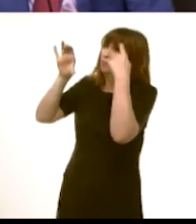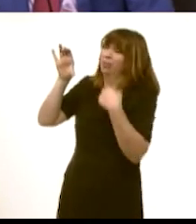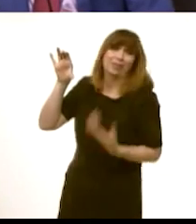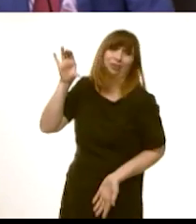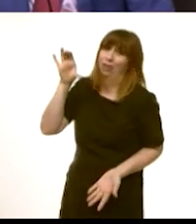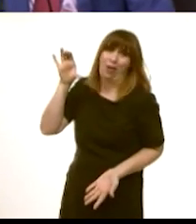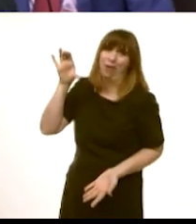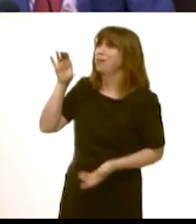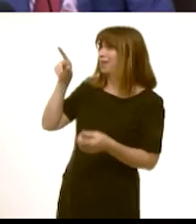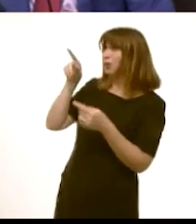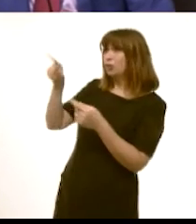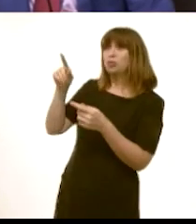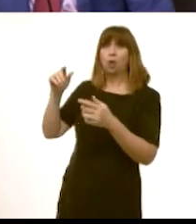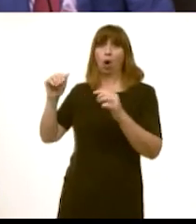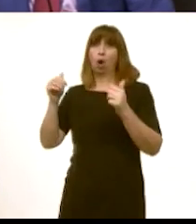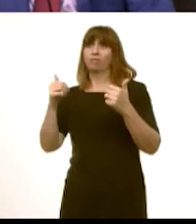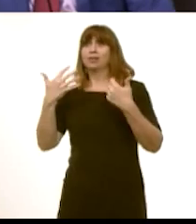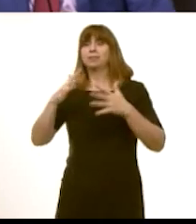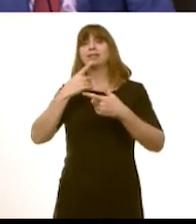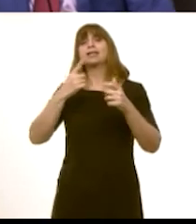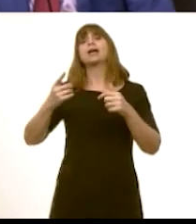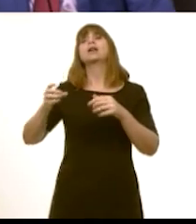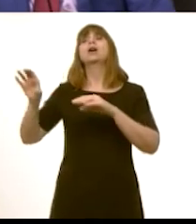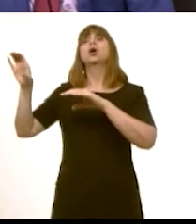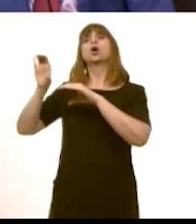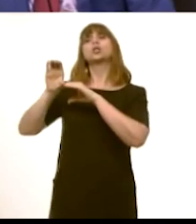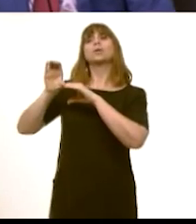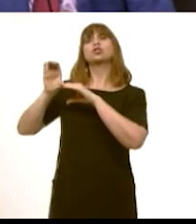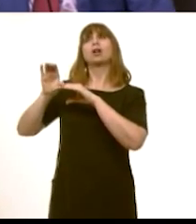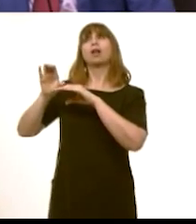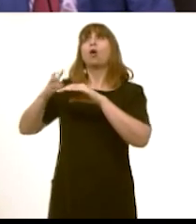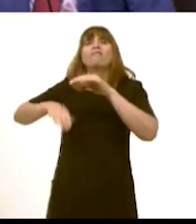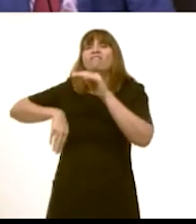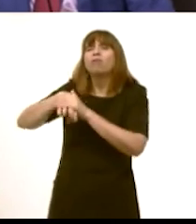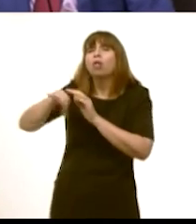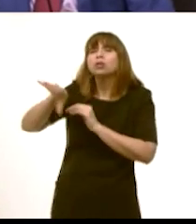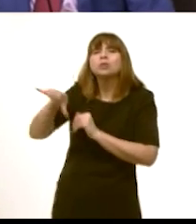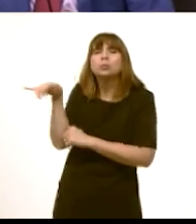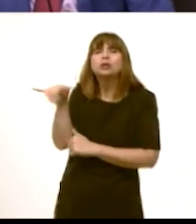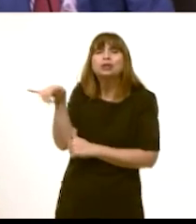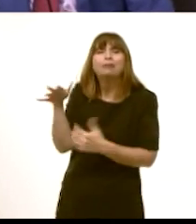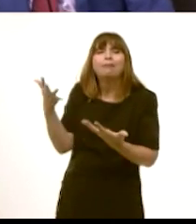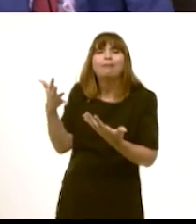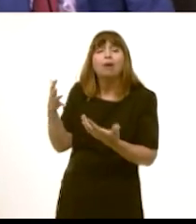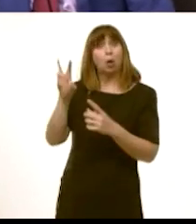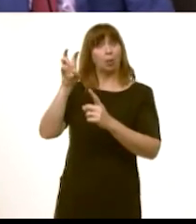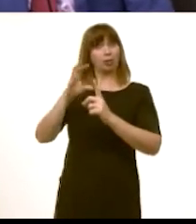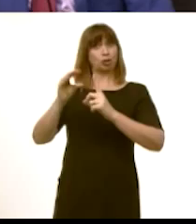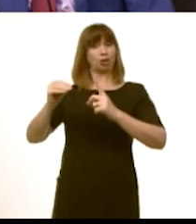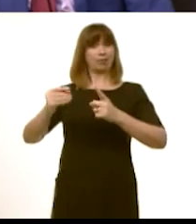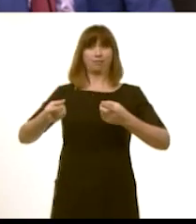already changed his ground by saying a consequential or a full consequential. Now, we have heard it from the Welsh Conservative